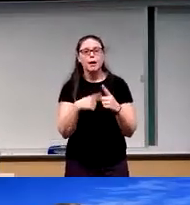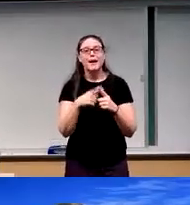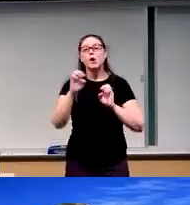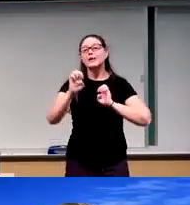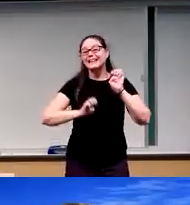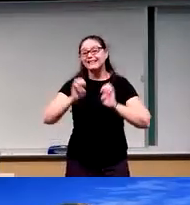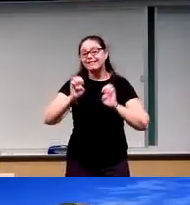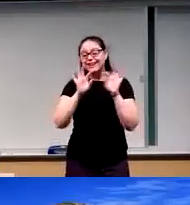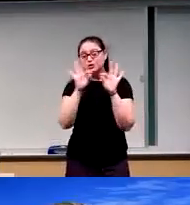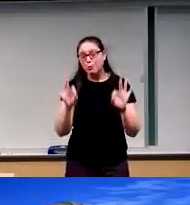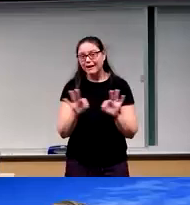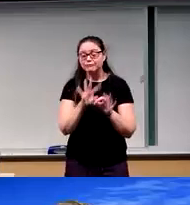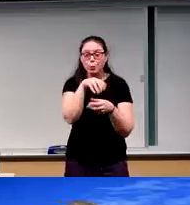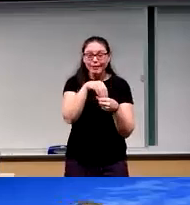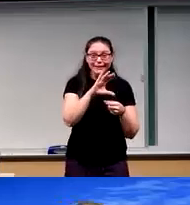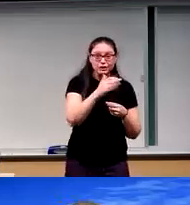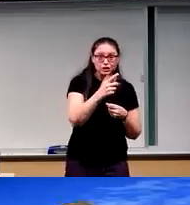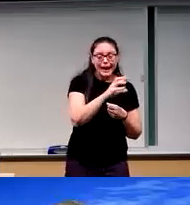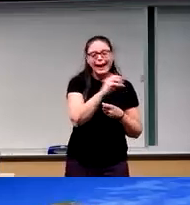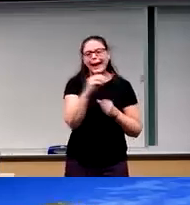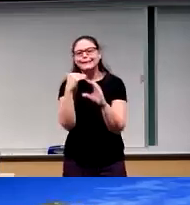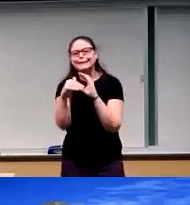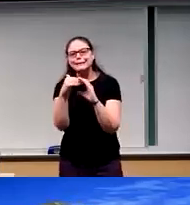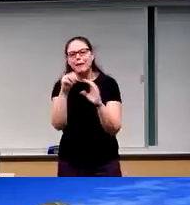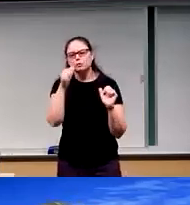evaluation link in the chat and the email that'll be coming out.